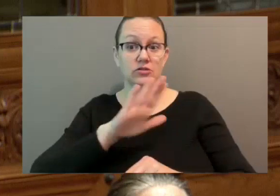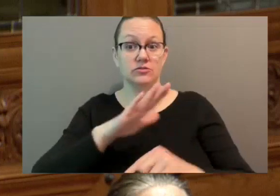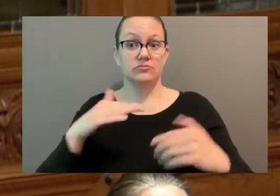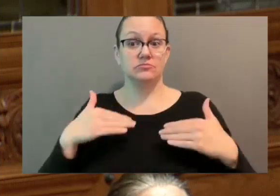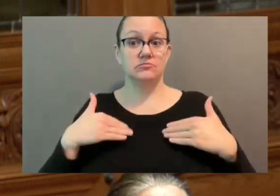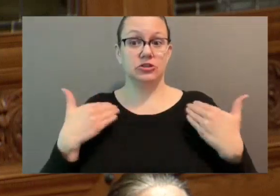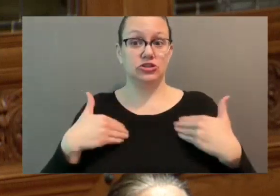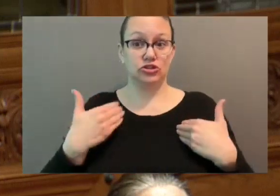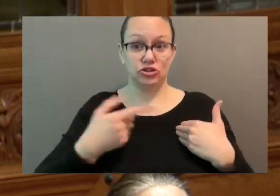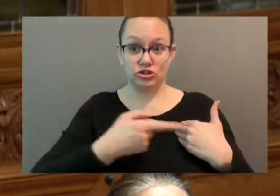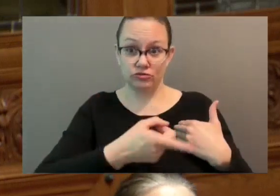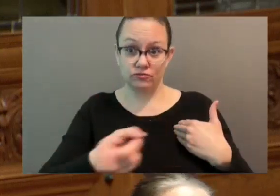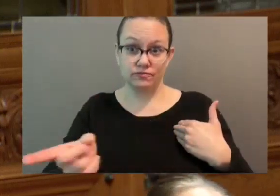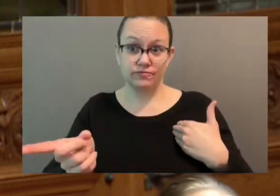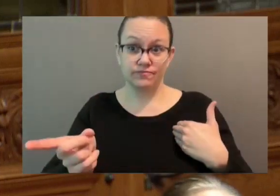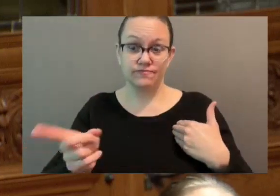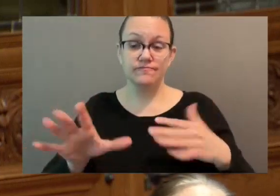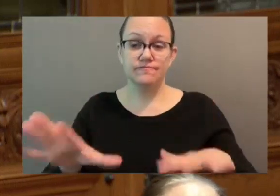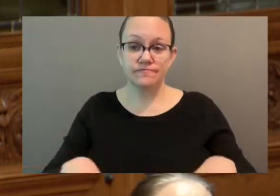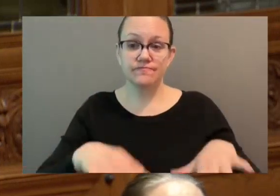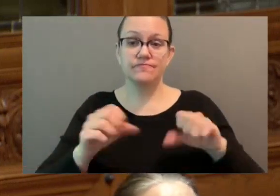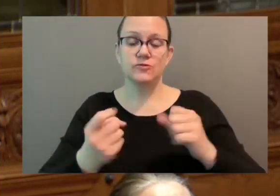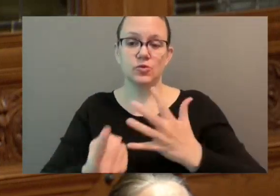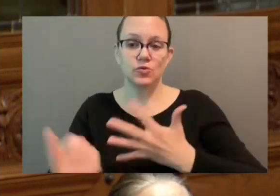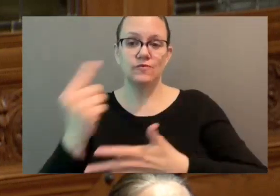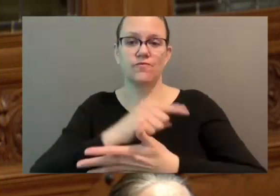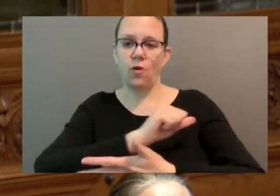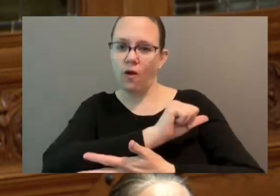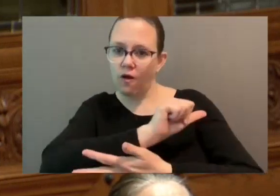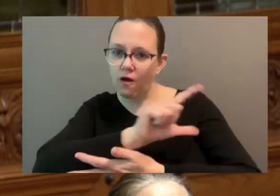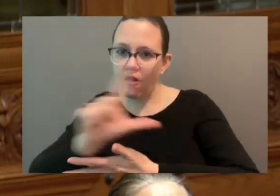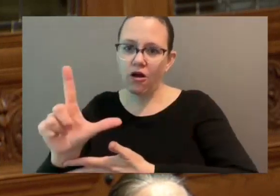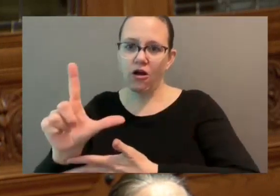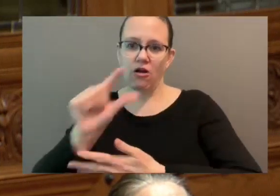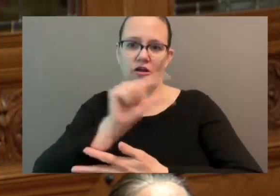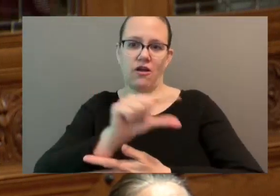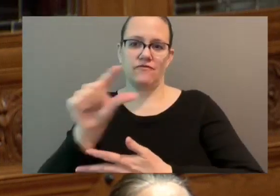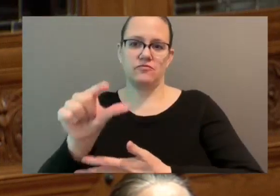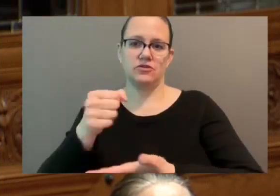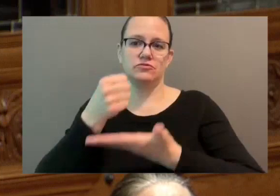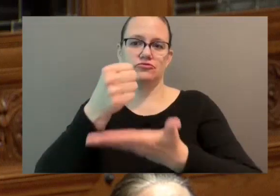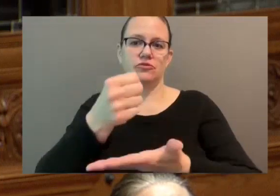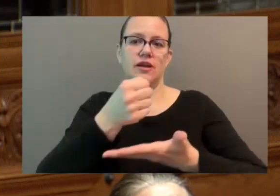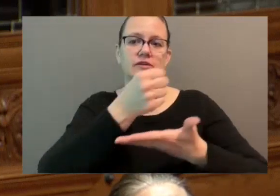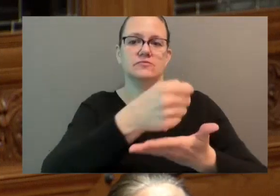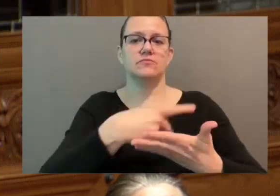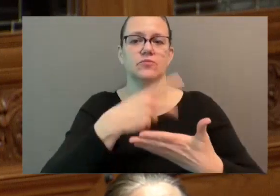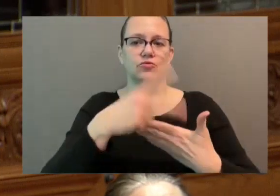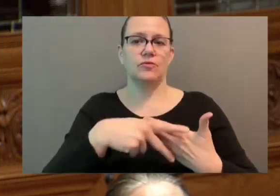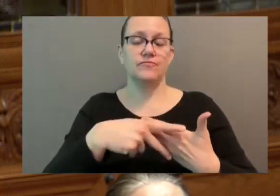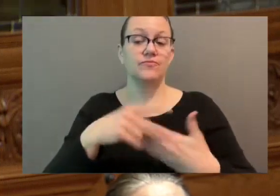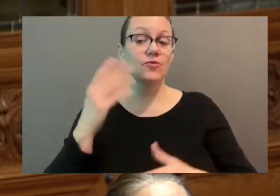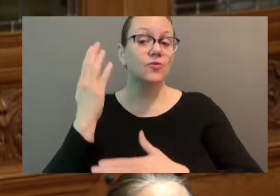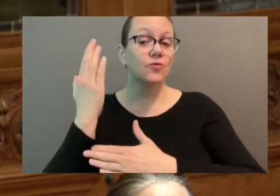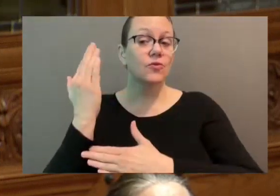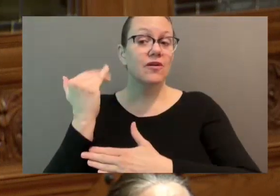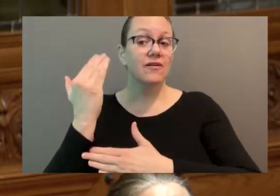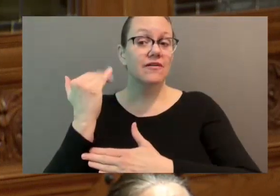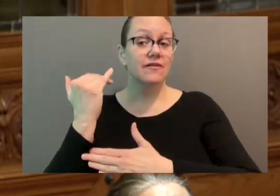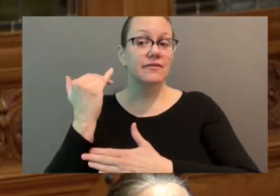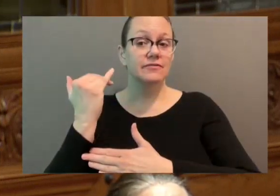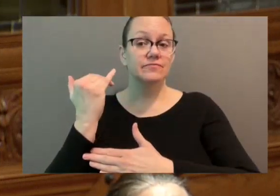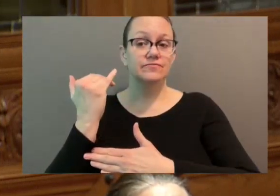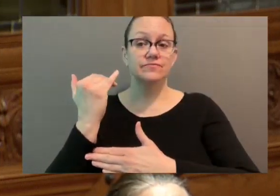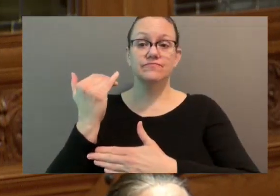grant programs, because we're at a time when the public has some pretty serious and pretty valid